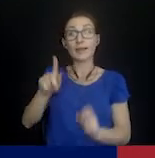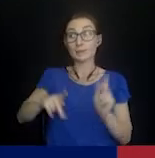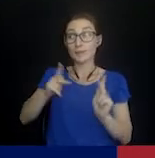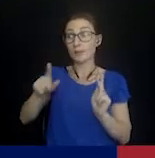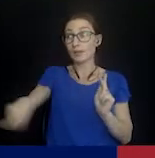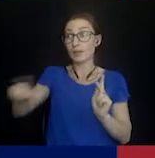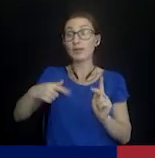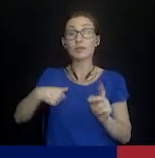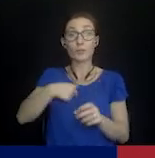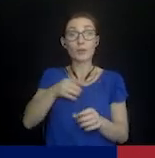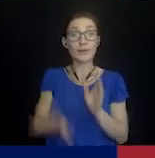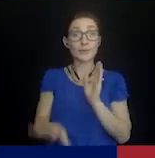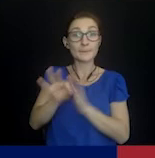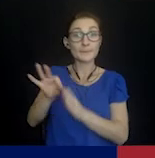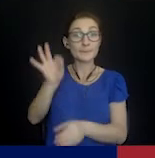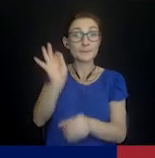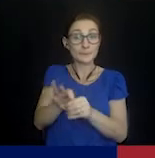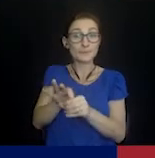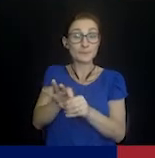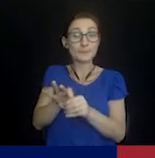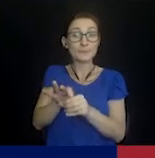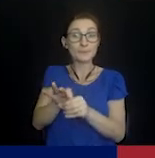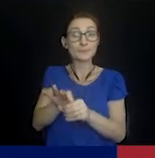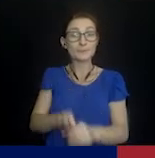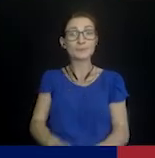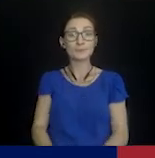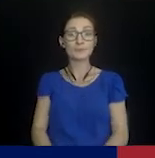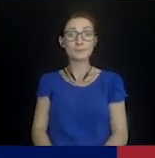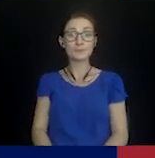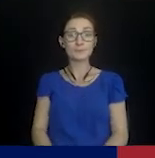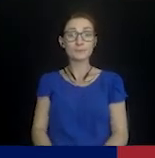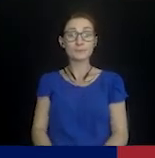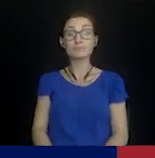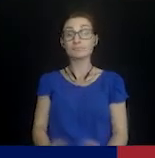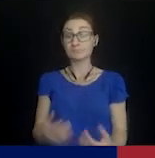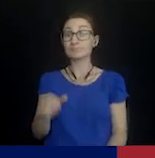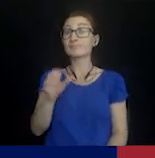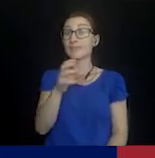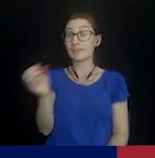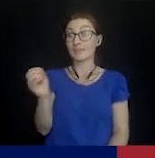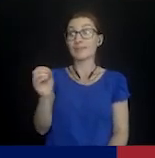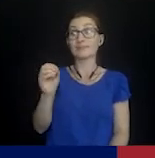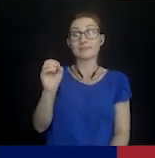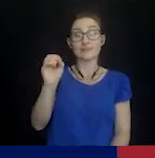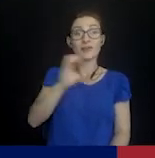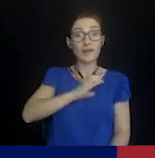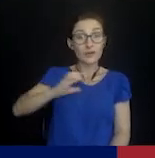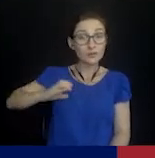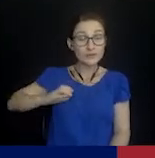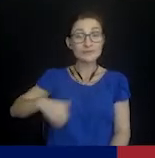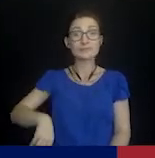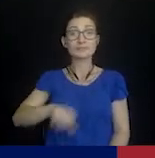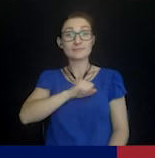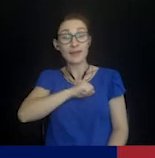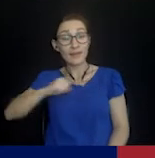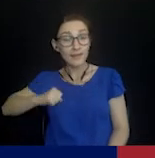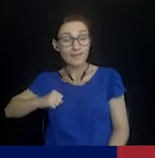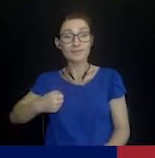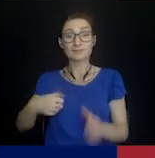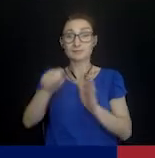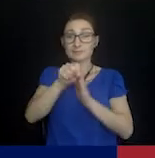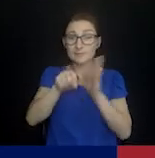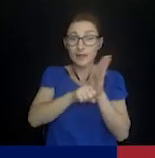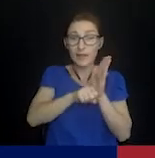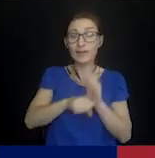we elect to our state legislatures and to Congress, and yes, even to the President of the United